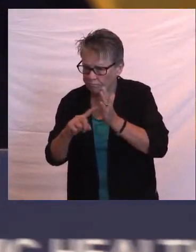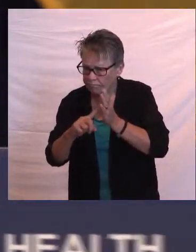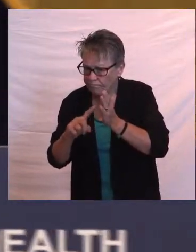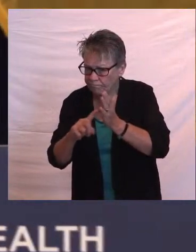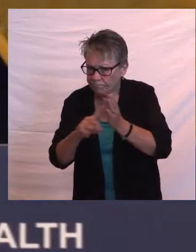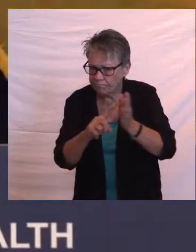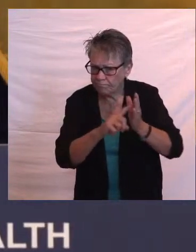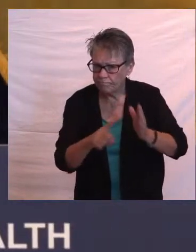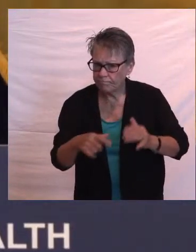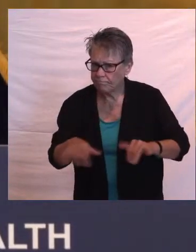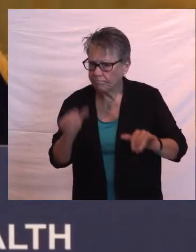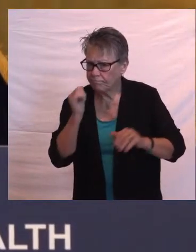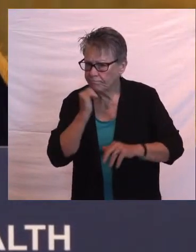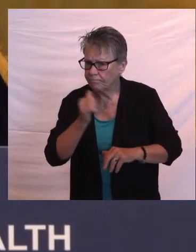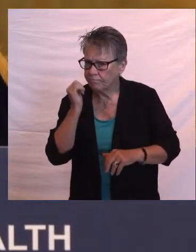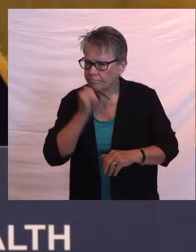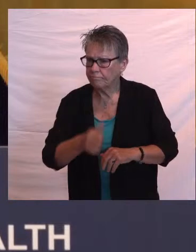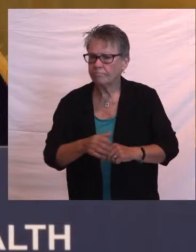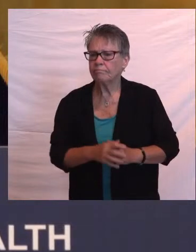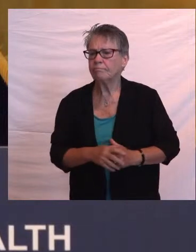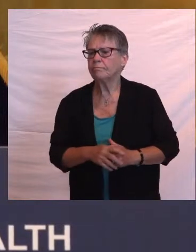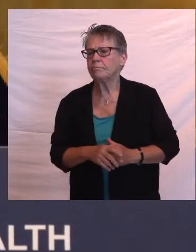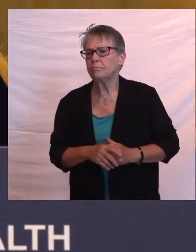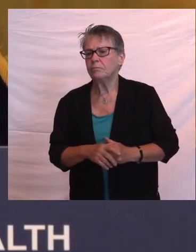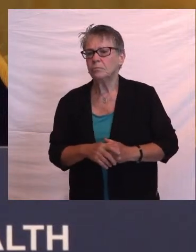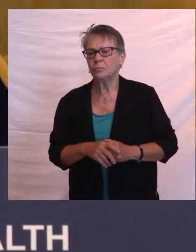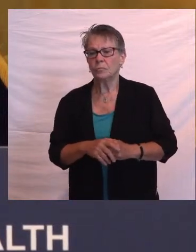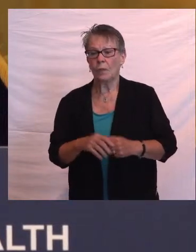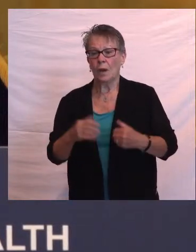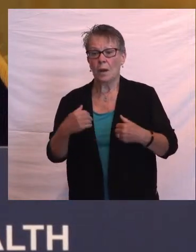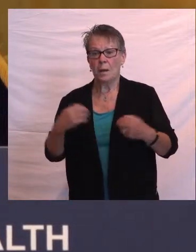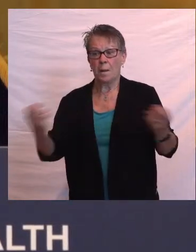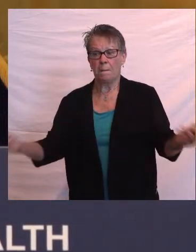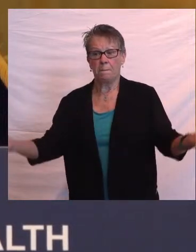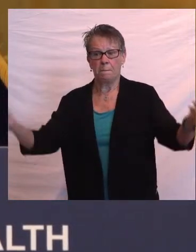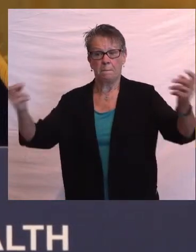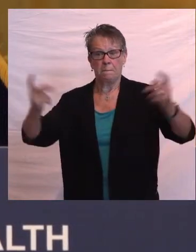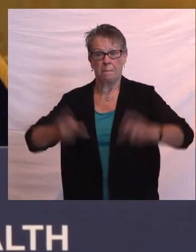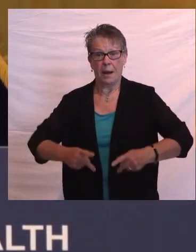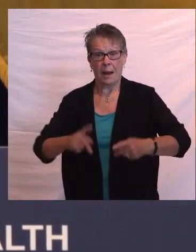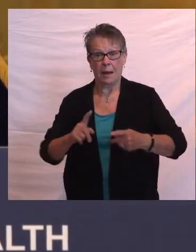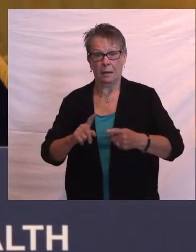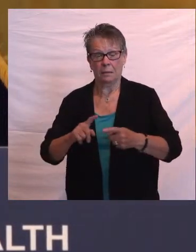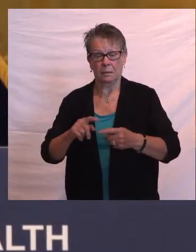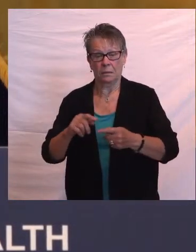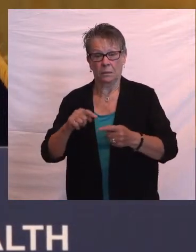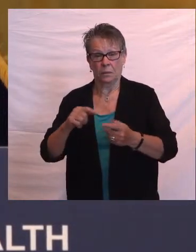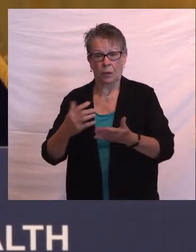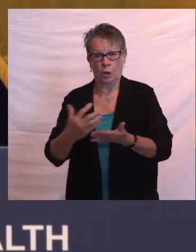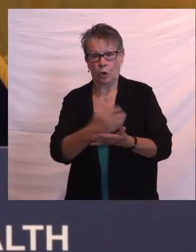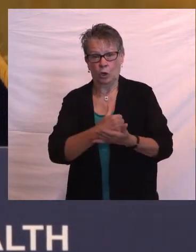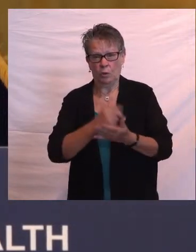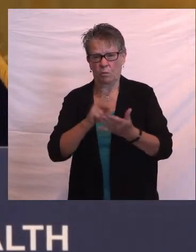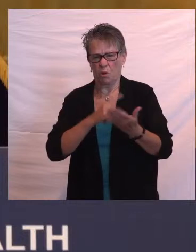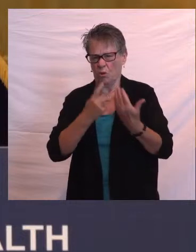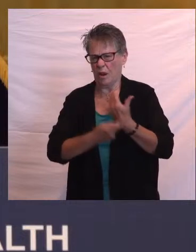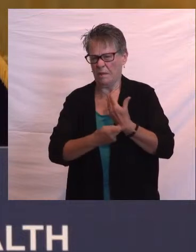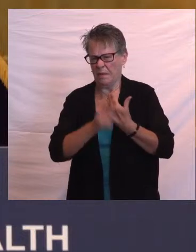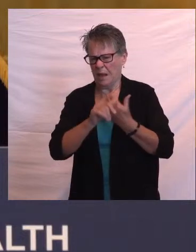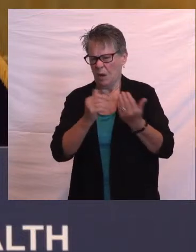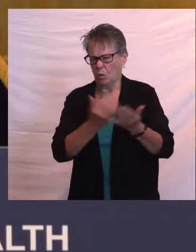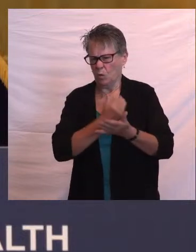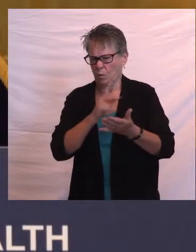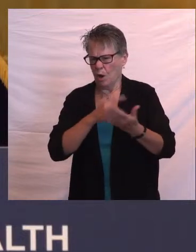from American Rescue Plan money. And I would characterize it, we're pretty excited about it, but I would characterize it as a